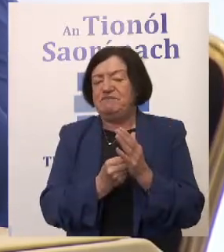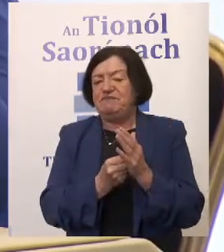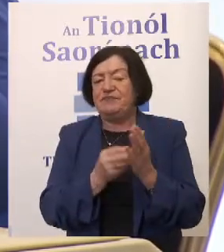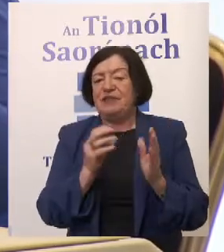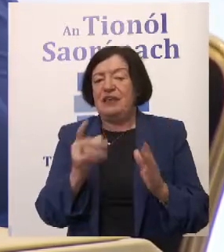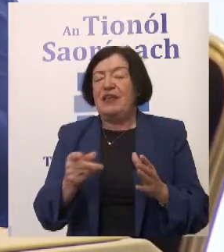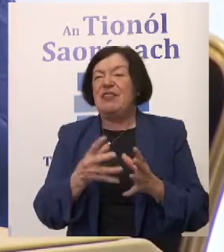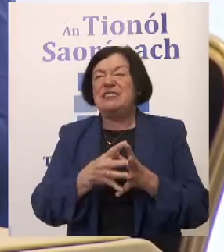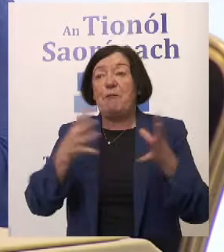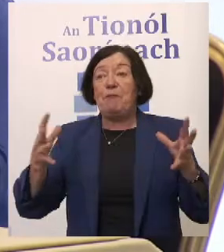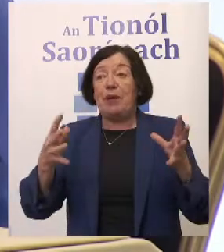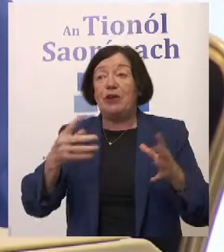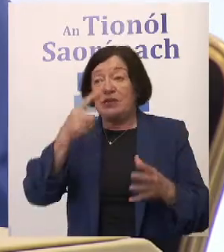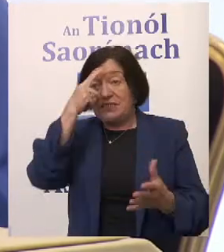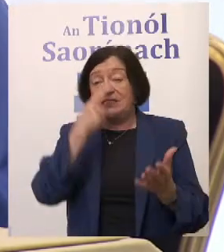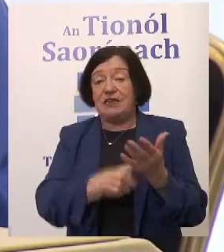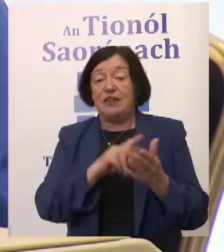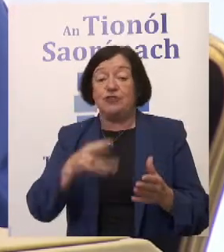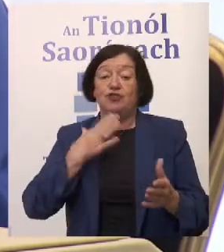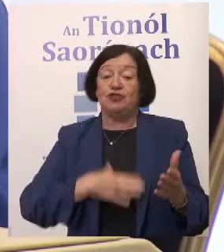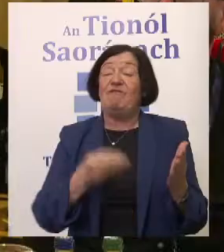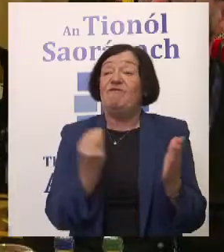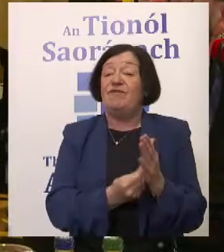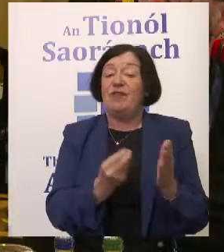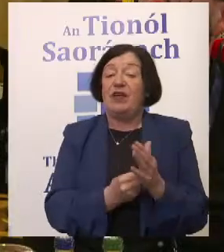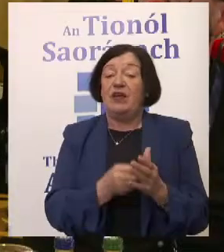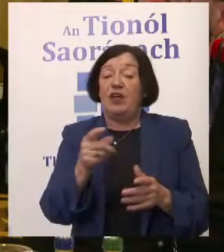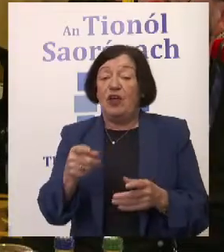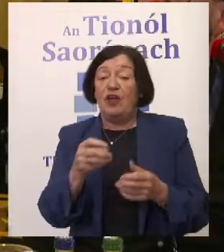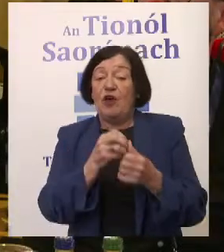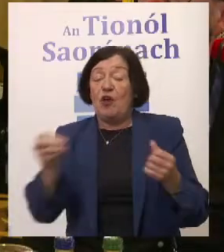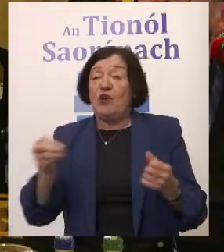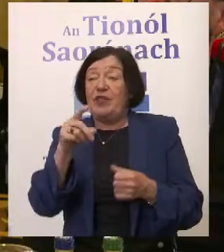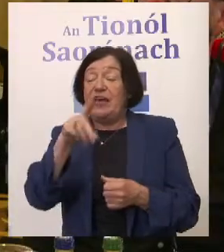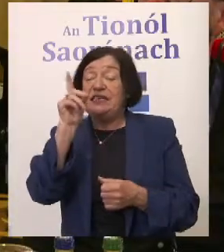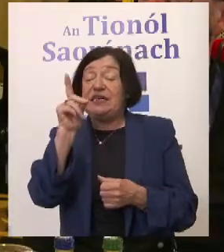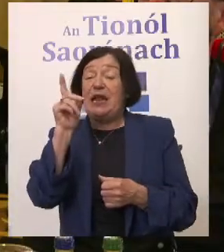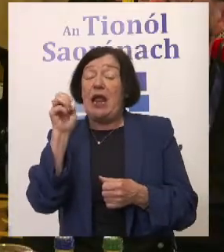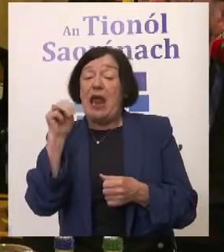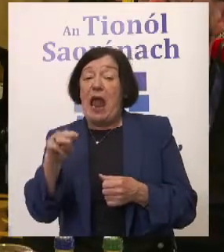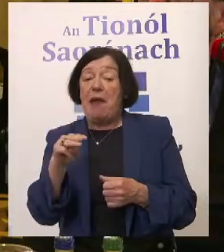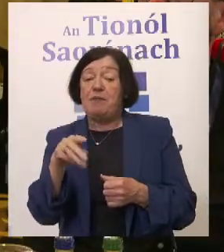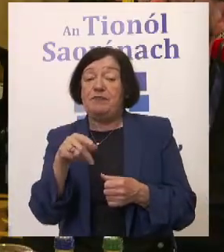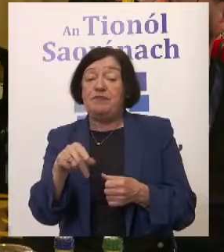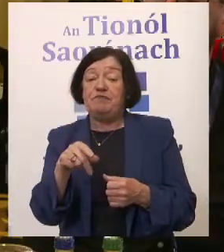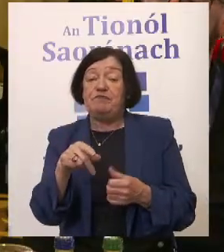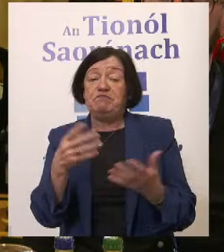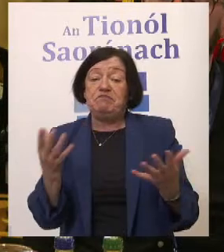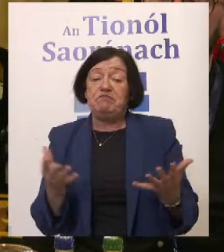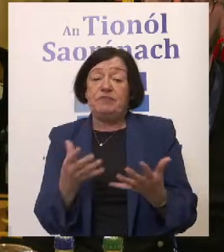a bigger decision than just finances. So otherwise the directly elected mayor would have to,